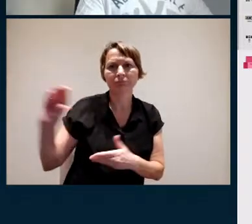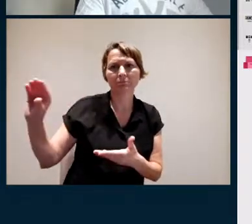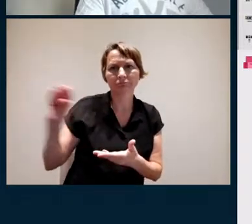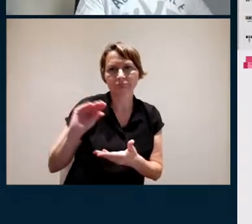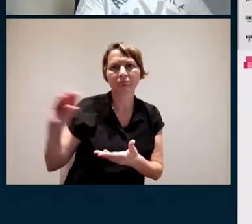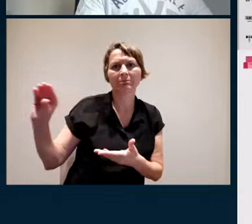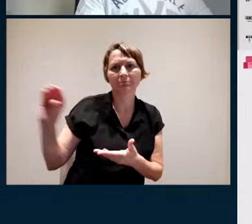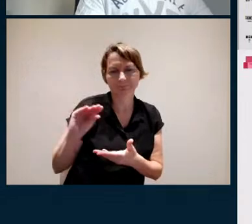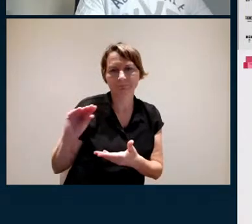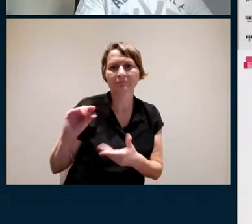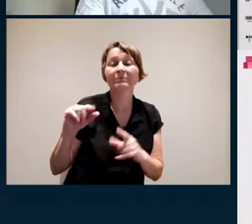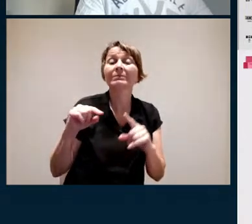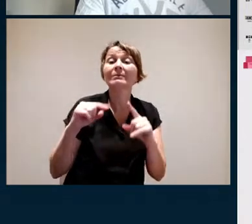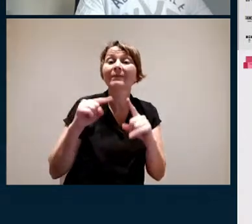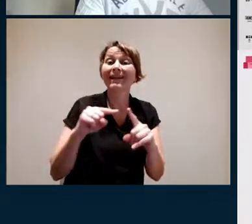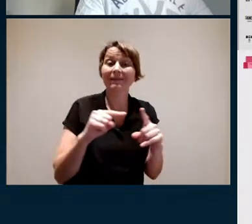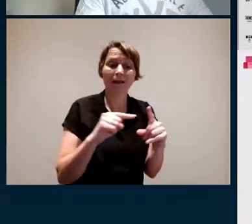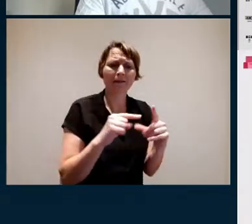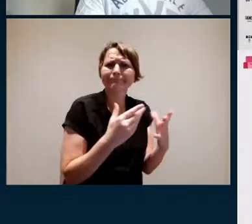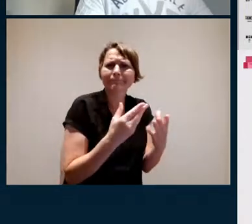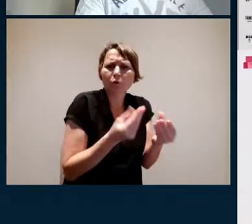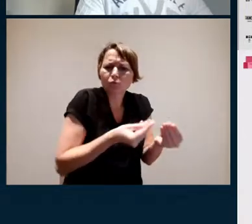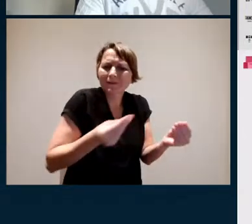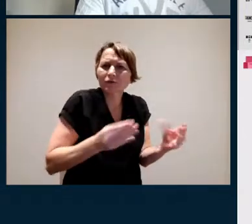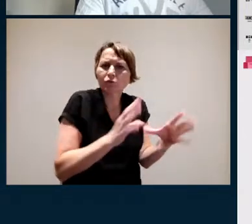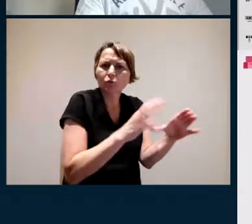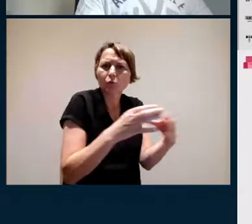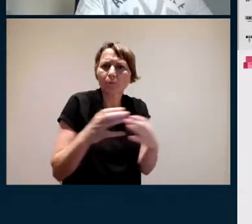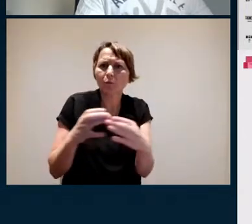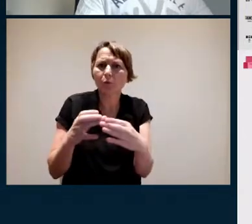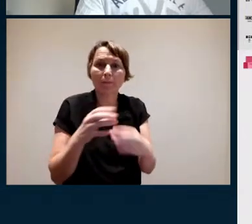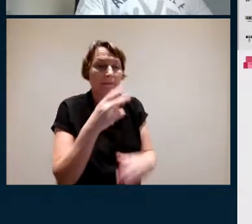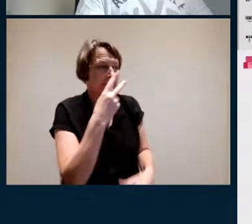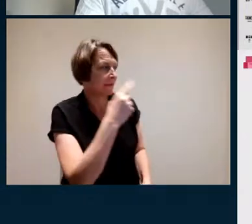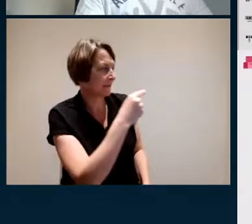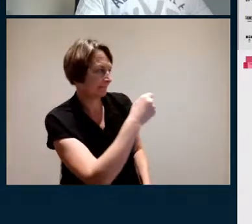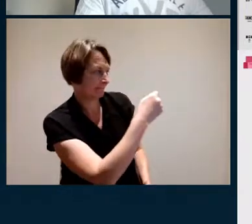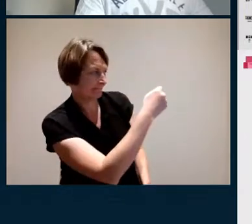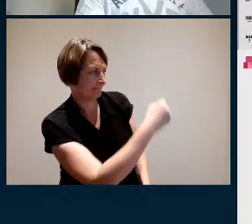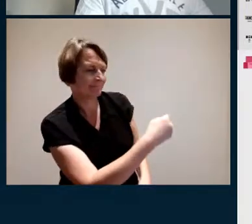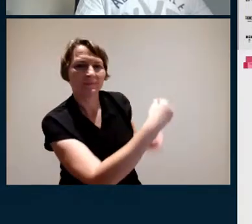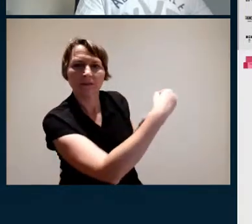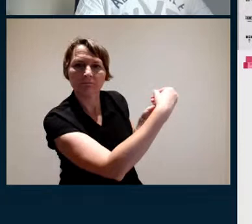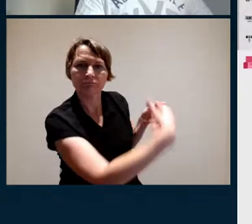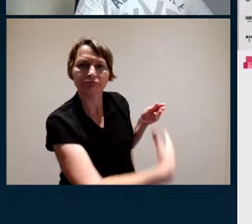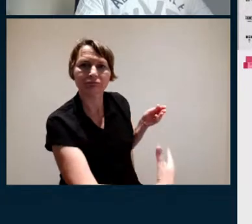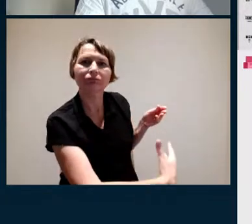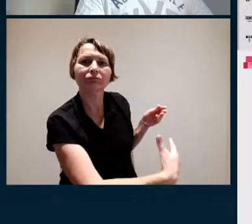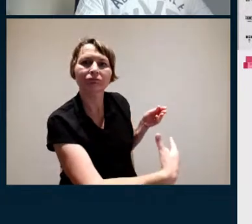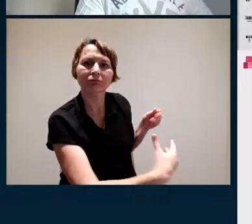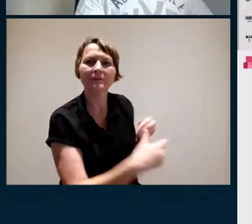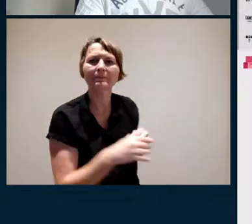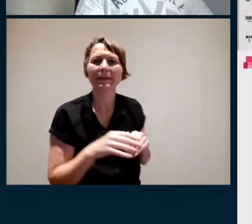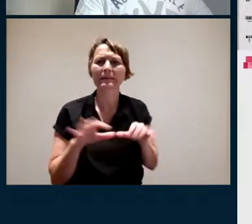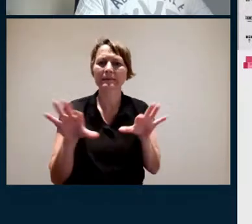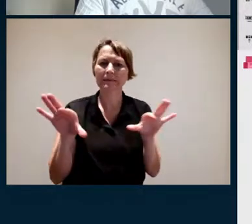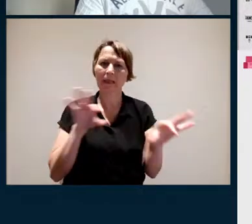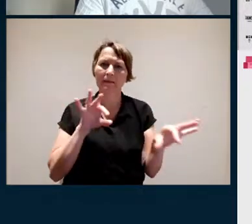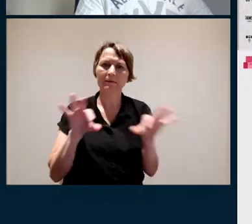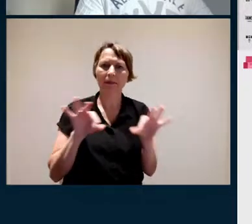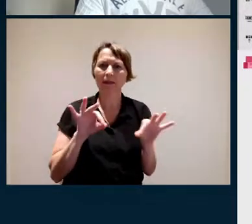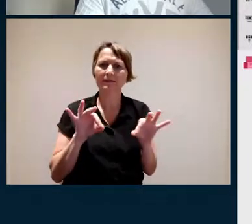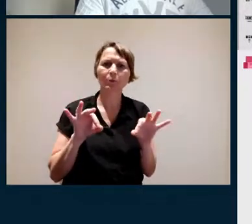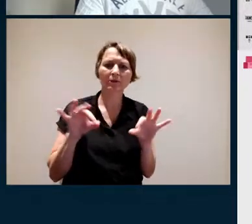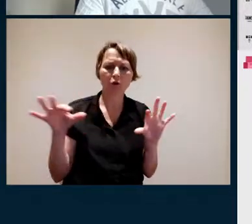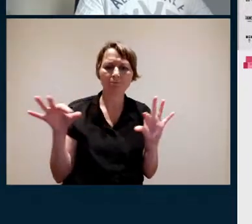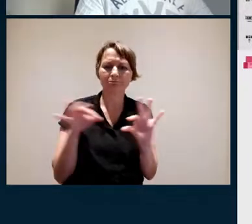resource groups. These are coming up from the service connection that I have selected, and then I can install it.